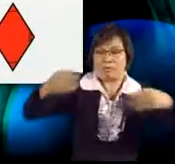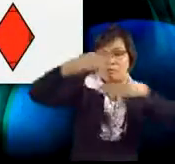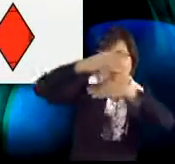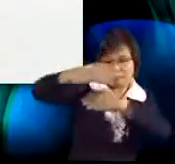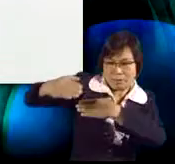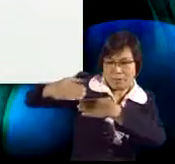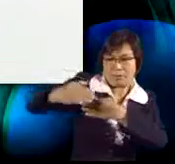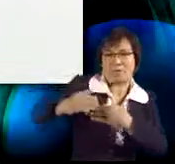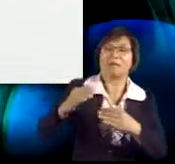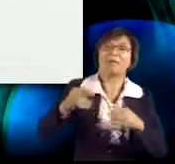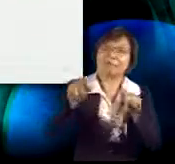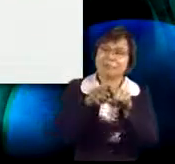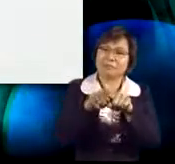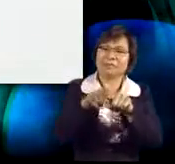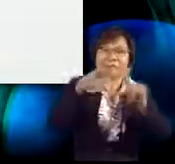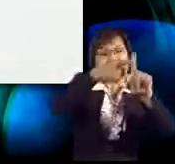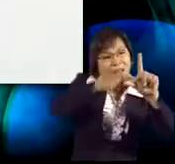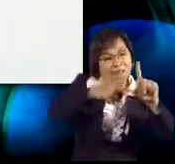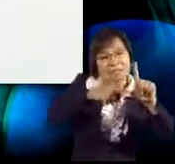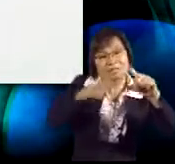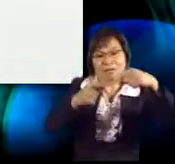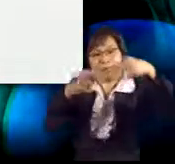opposite angles are equal.